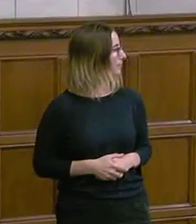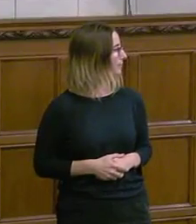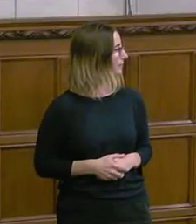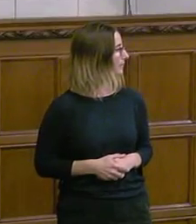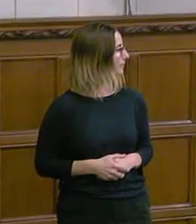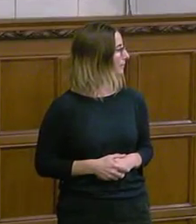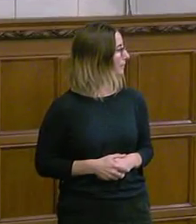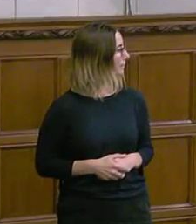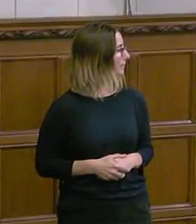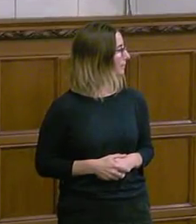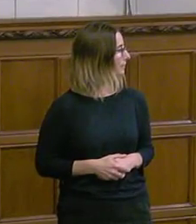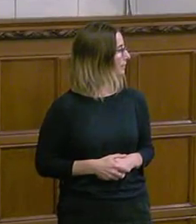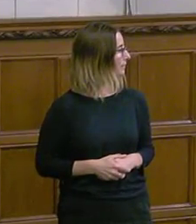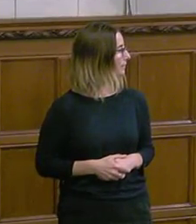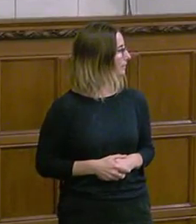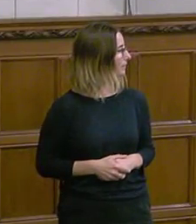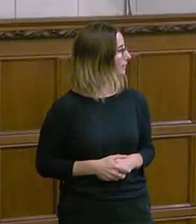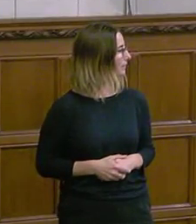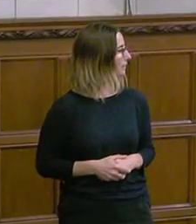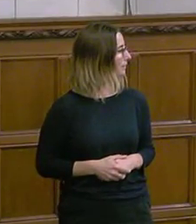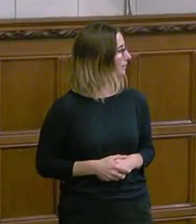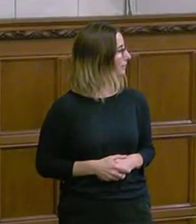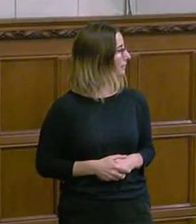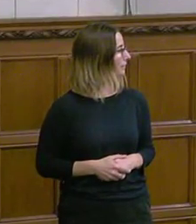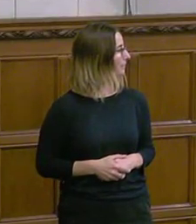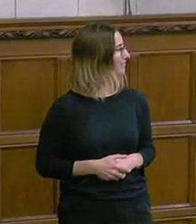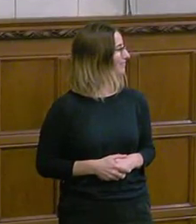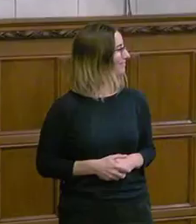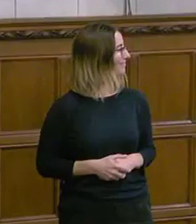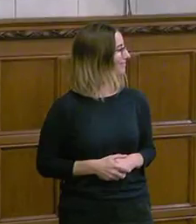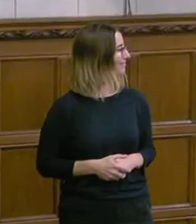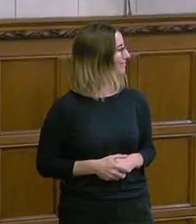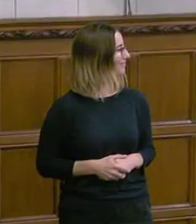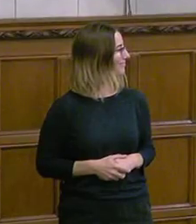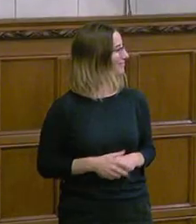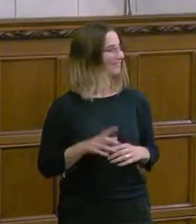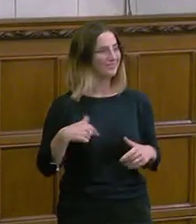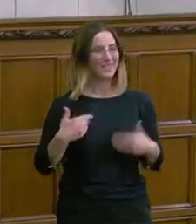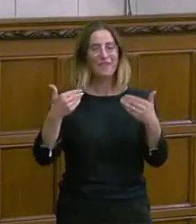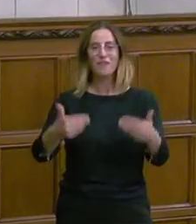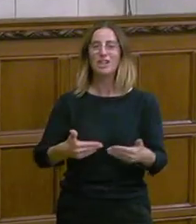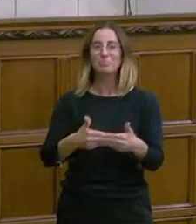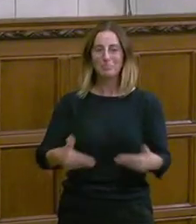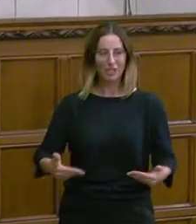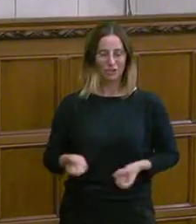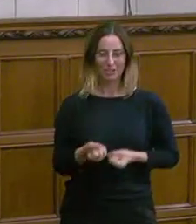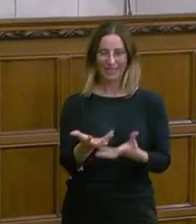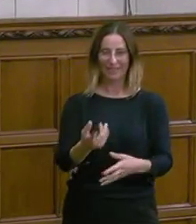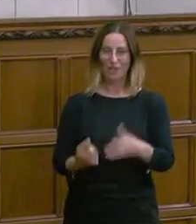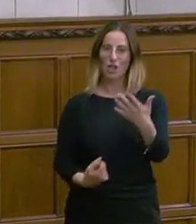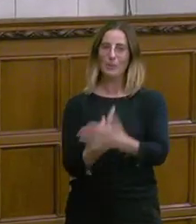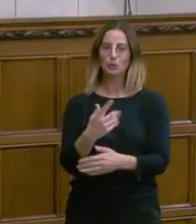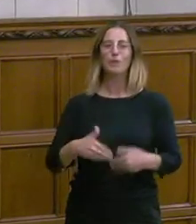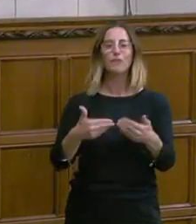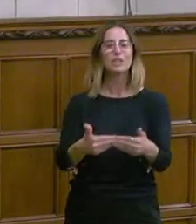So for the front bench spokespeople, it will be a generous 10 minutes, just marginally over. Angela Crawley.